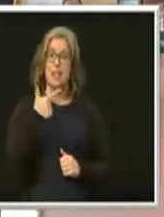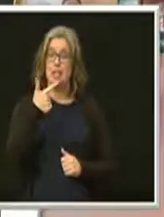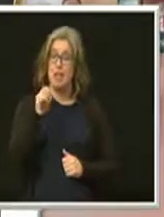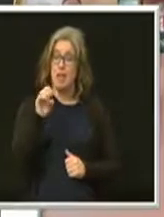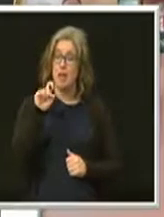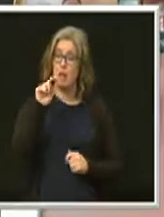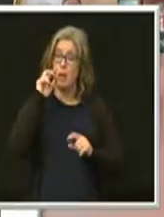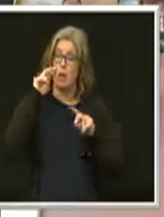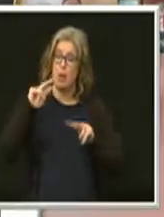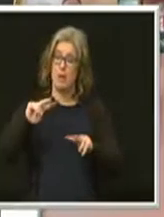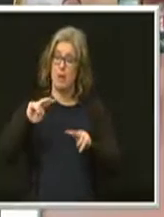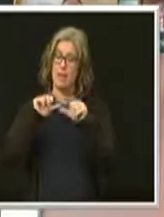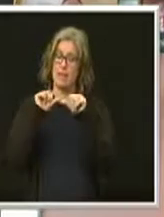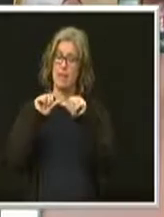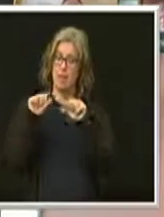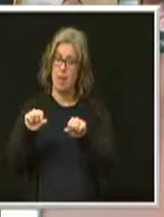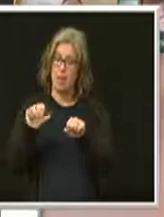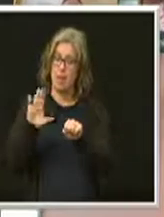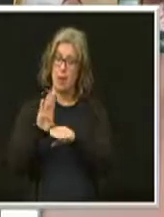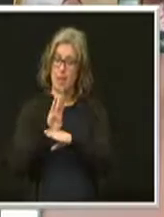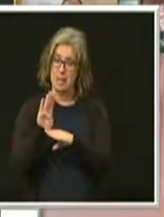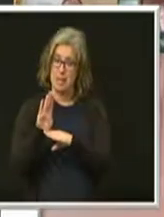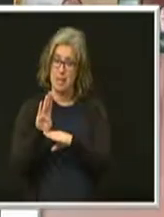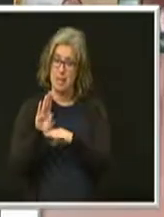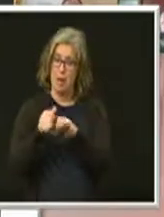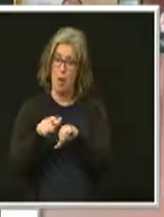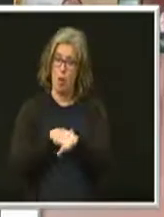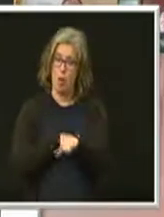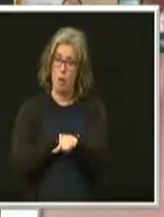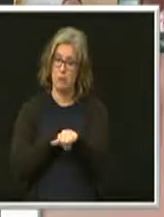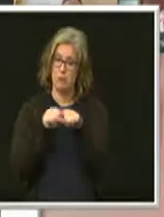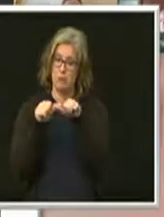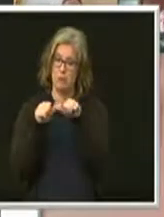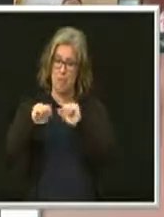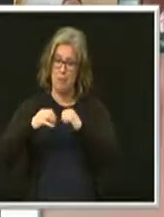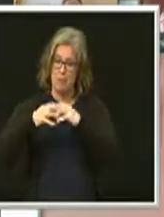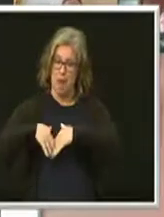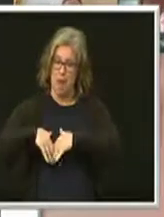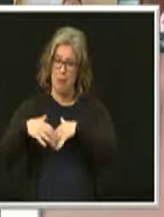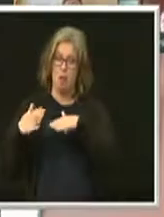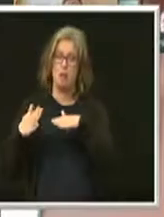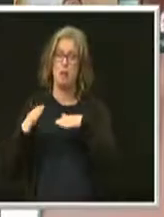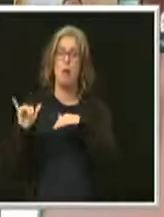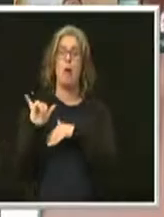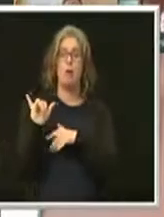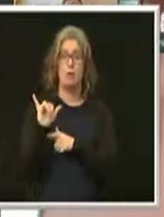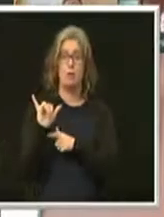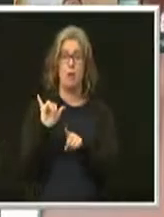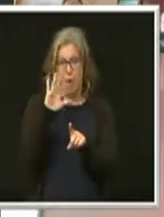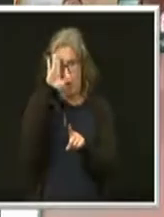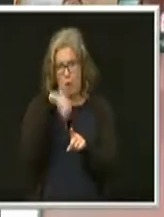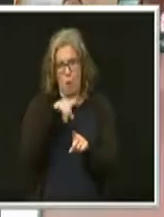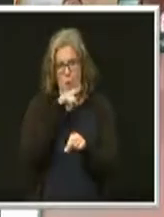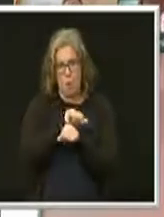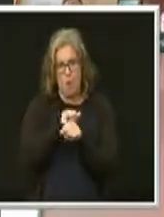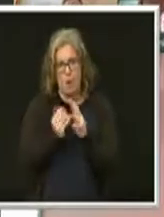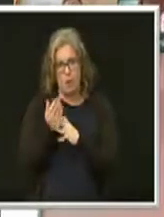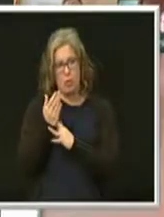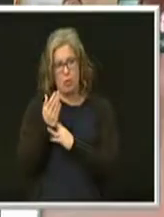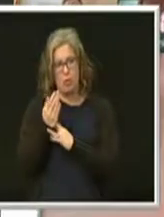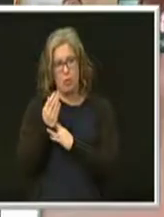to be looking at the sustainability of their business and how long that they can be down. They also, I know they are working through